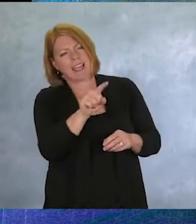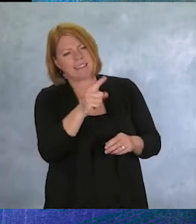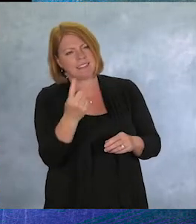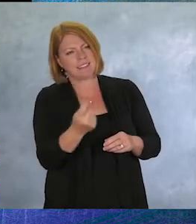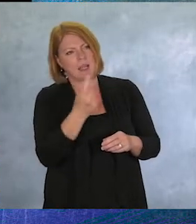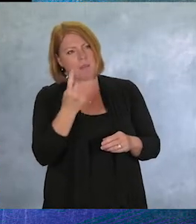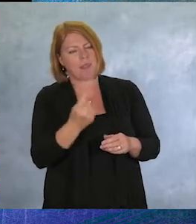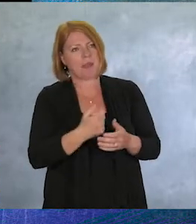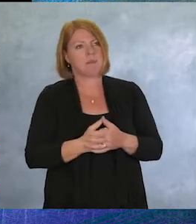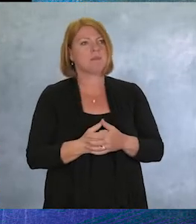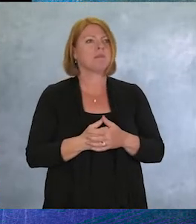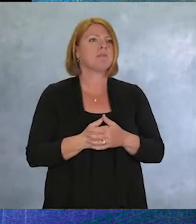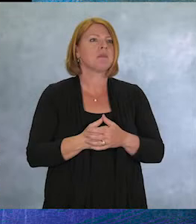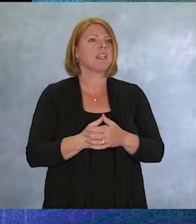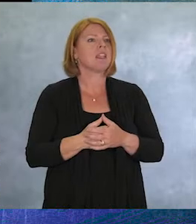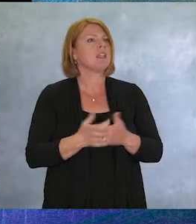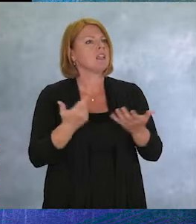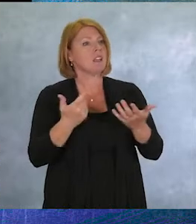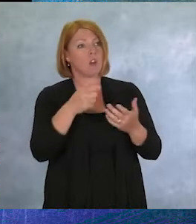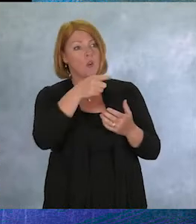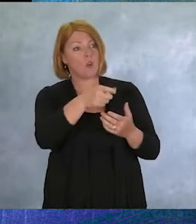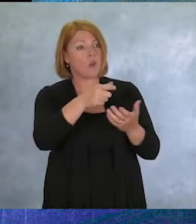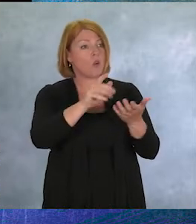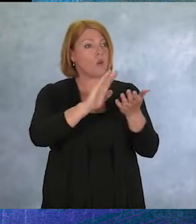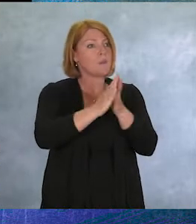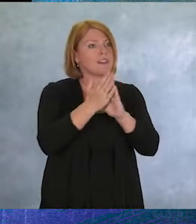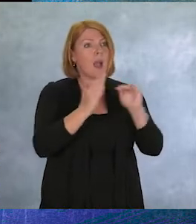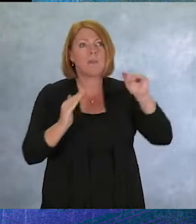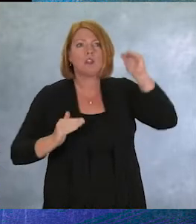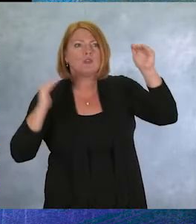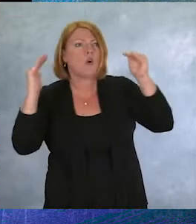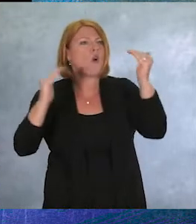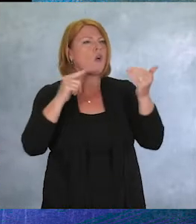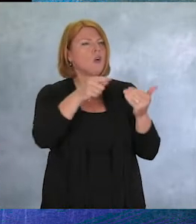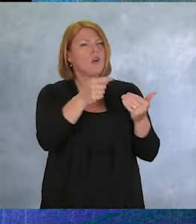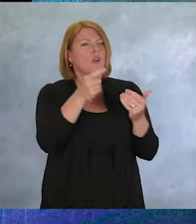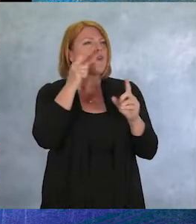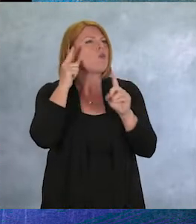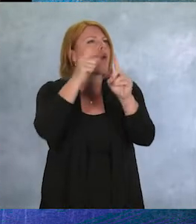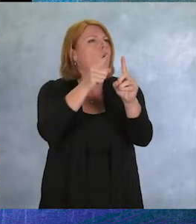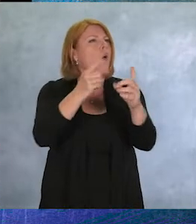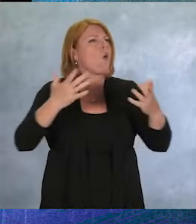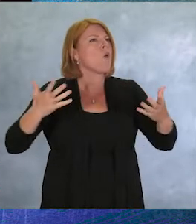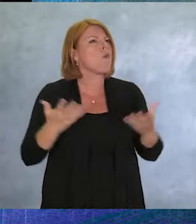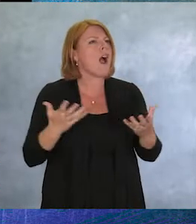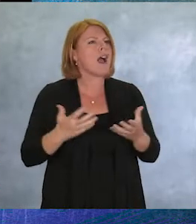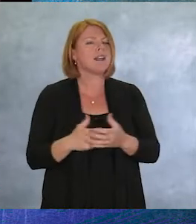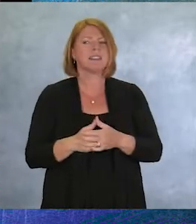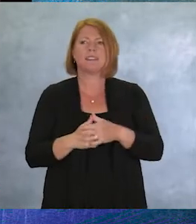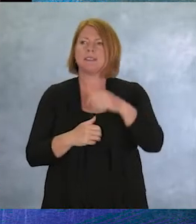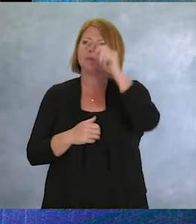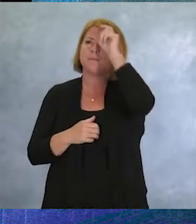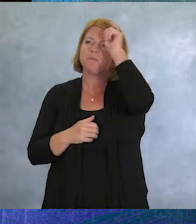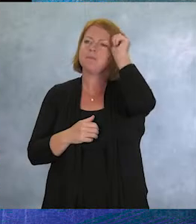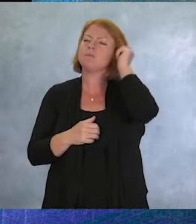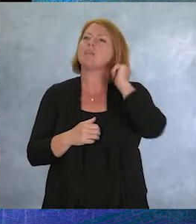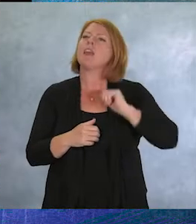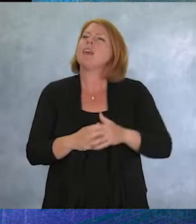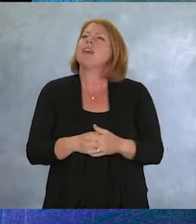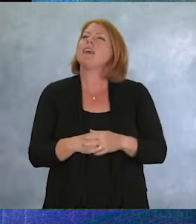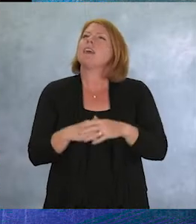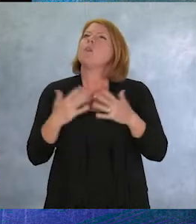have. What do you want to do when you grow up? Like, what have you always wanted to do? Go